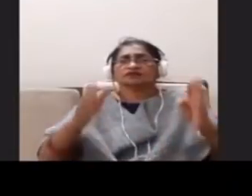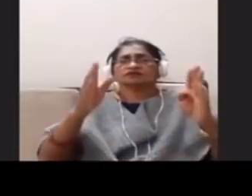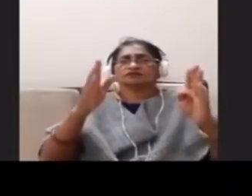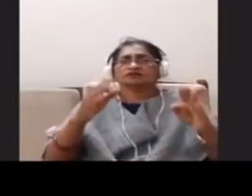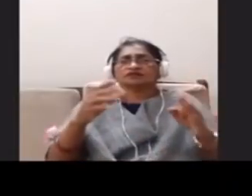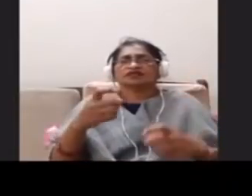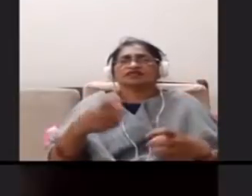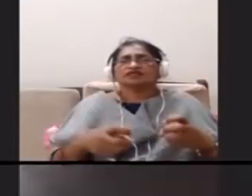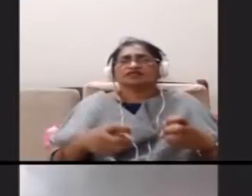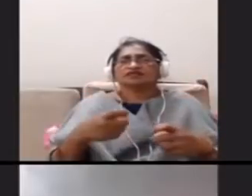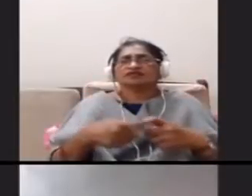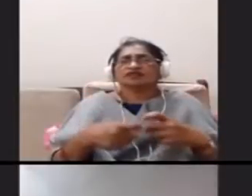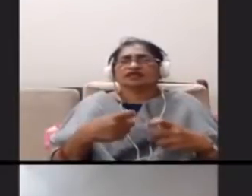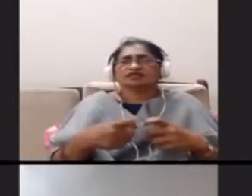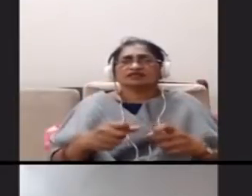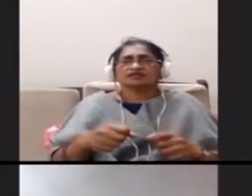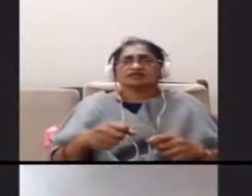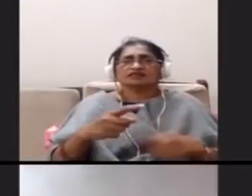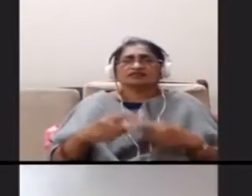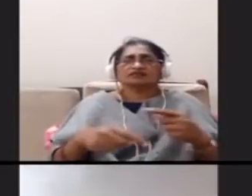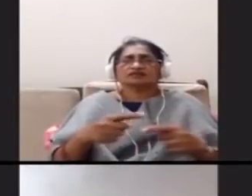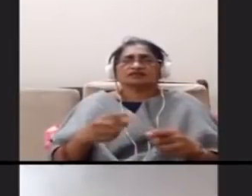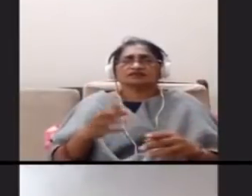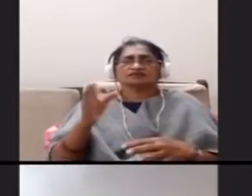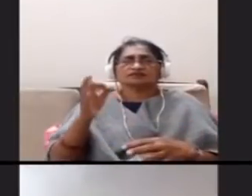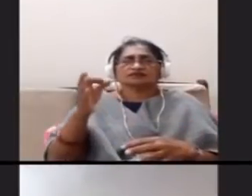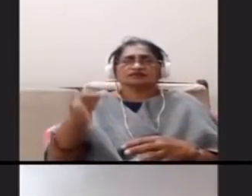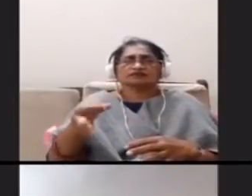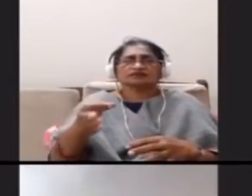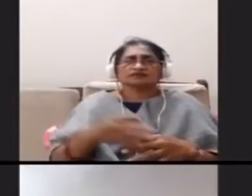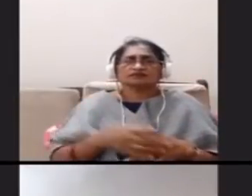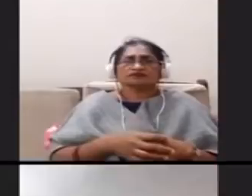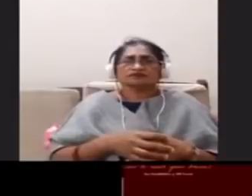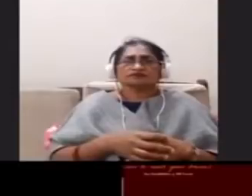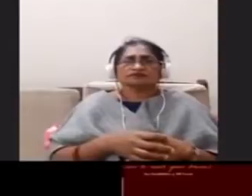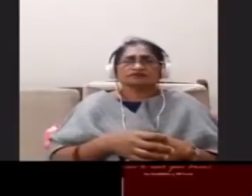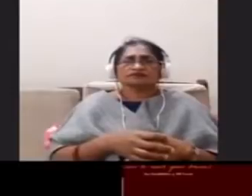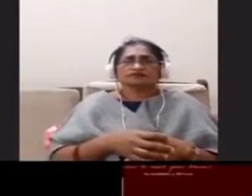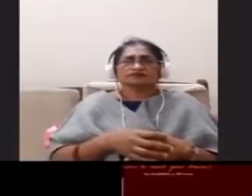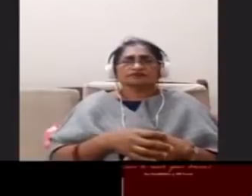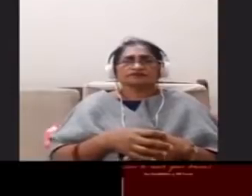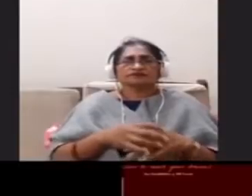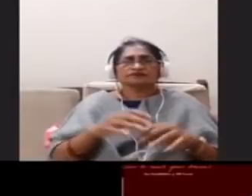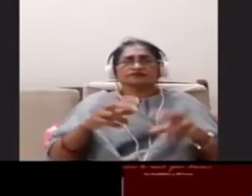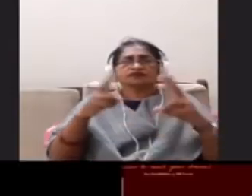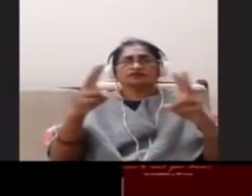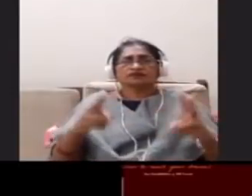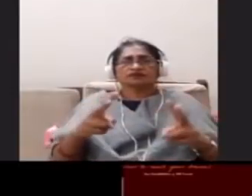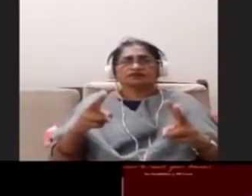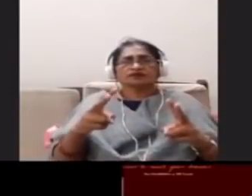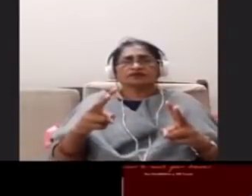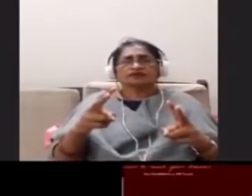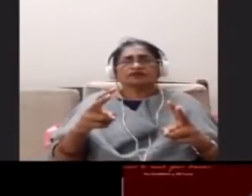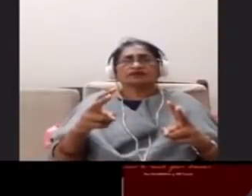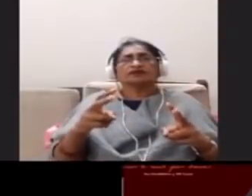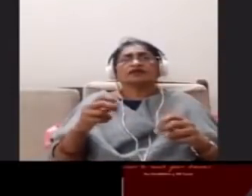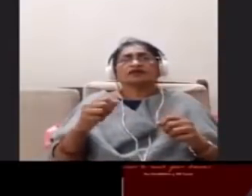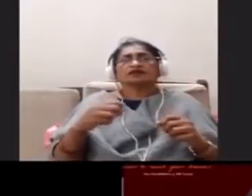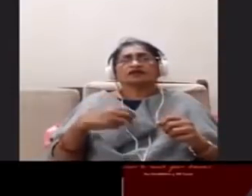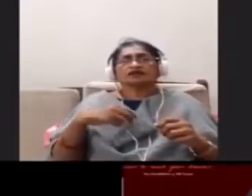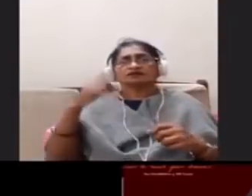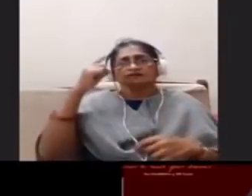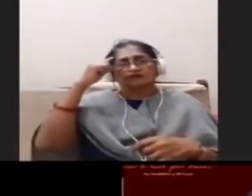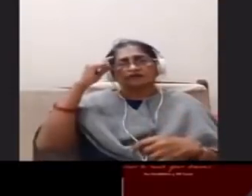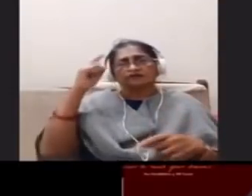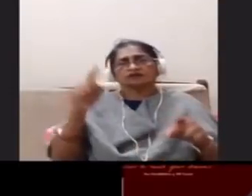difficulties. But going forward, I think it can be done, because we have already have very good normative frameworks. I think we are also